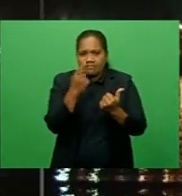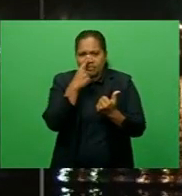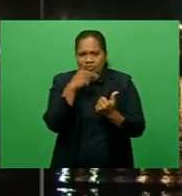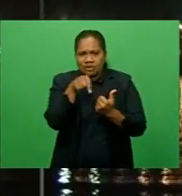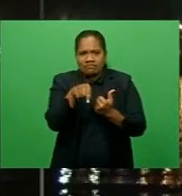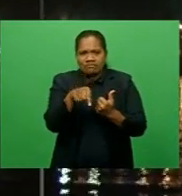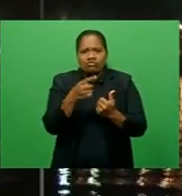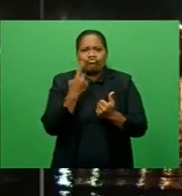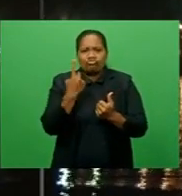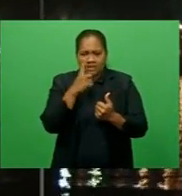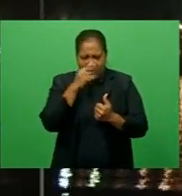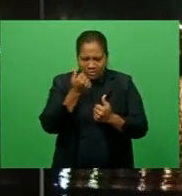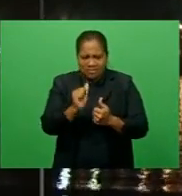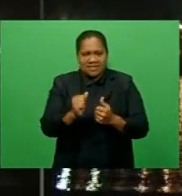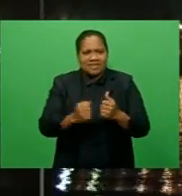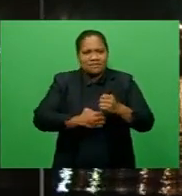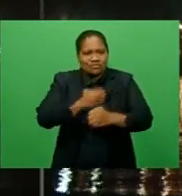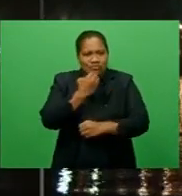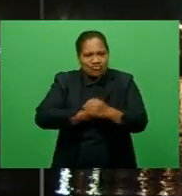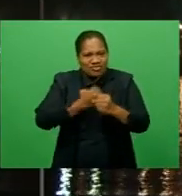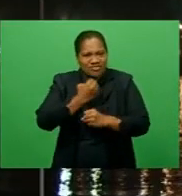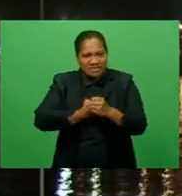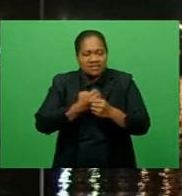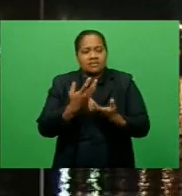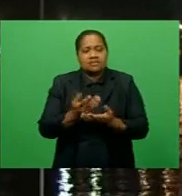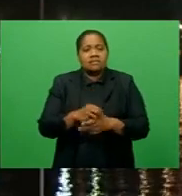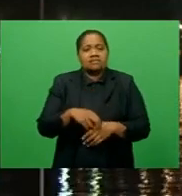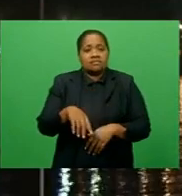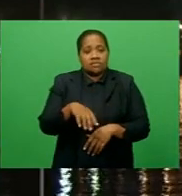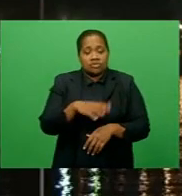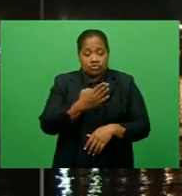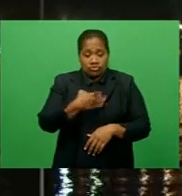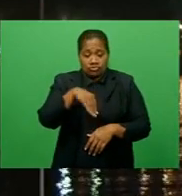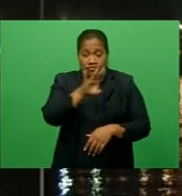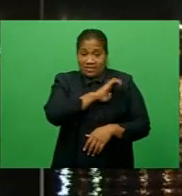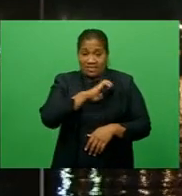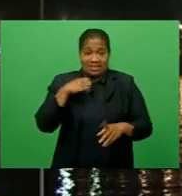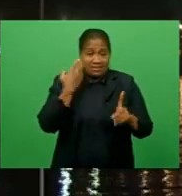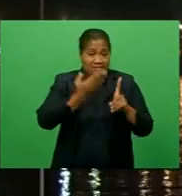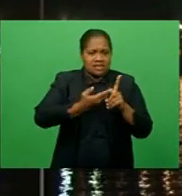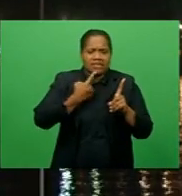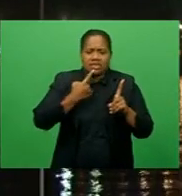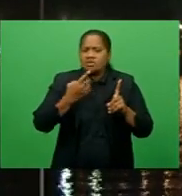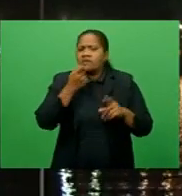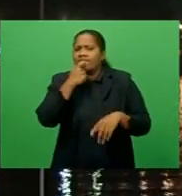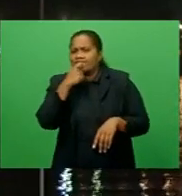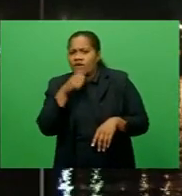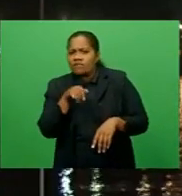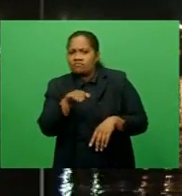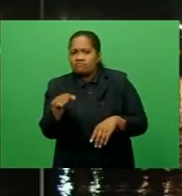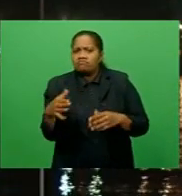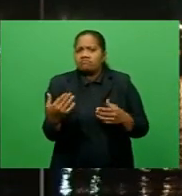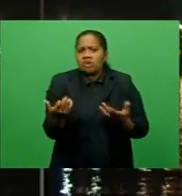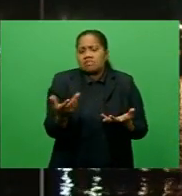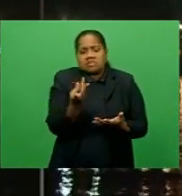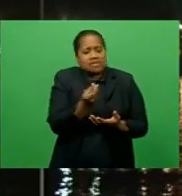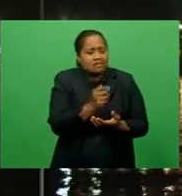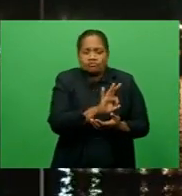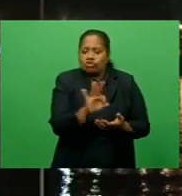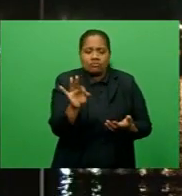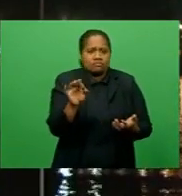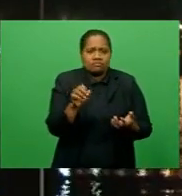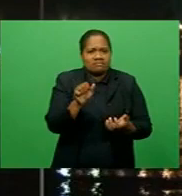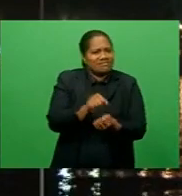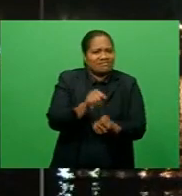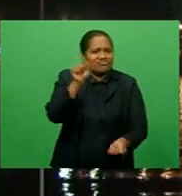specialized machines. Acting Chief Executive Kamal Prasad says only few contractors have their own plans and some are not certified. As a